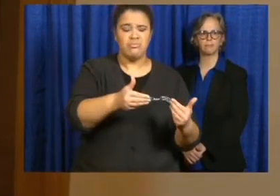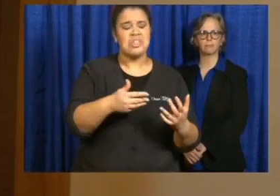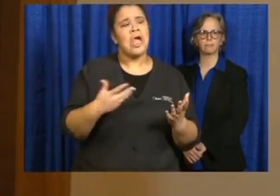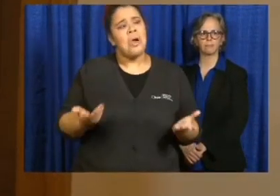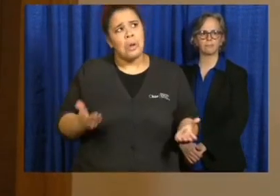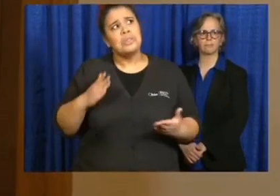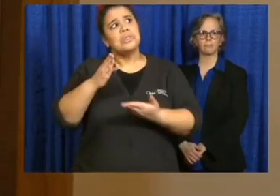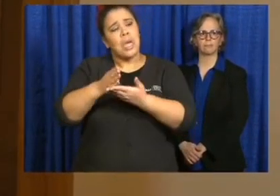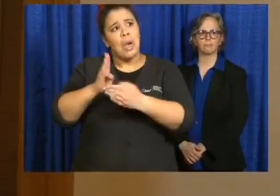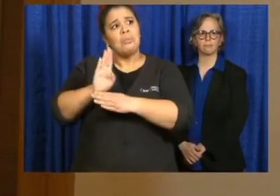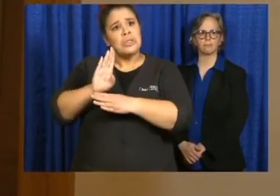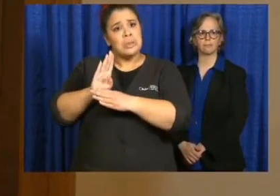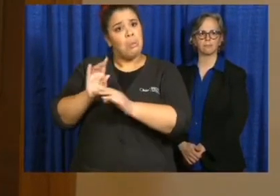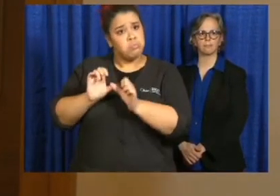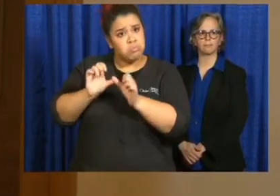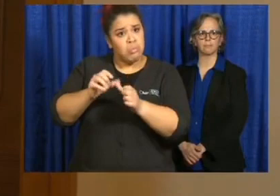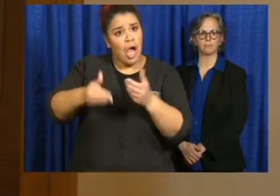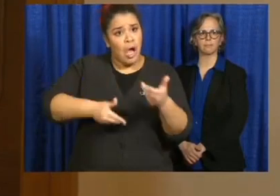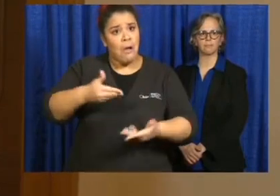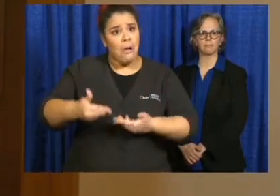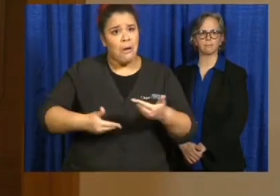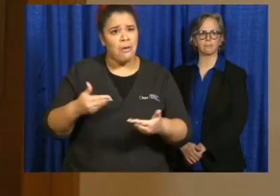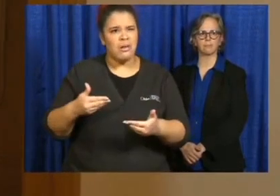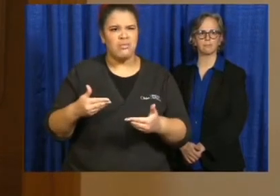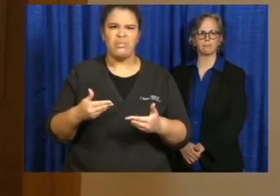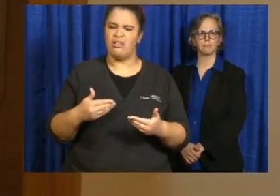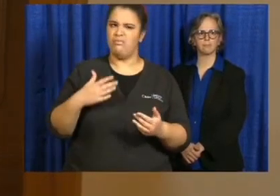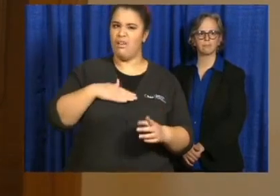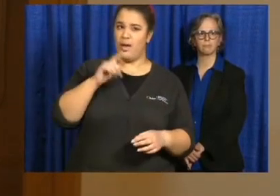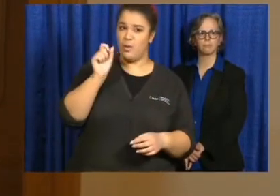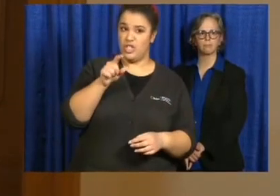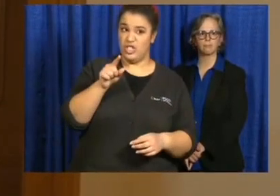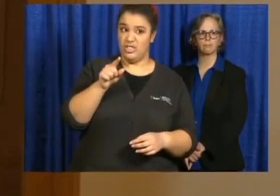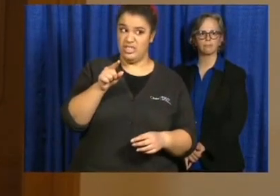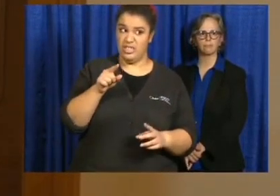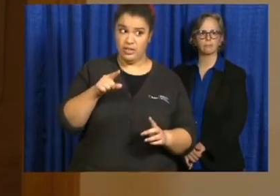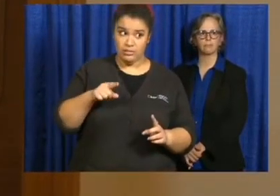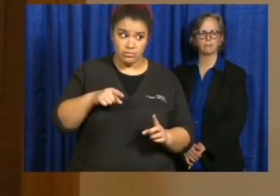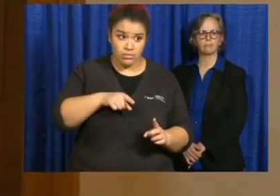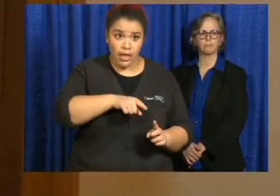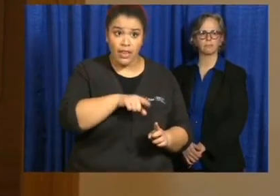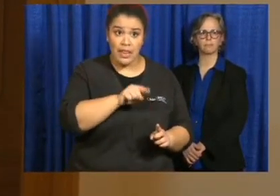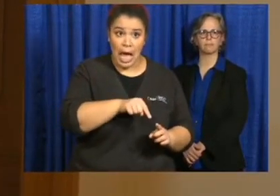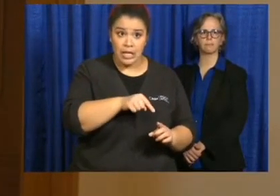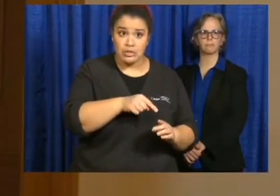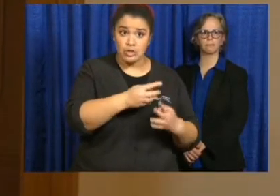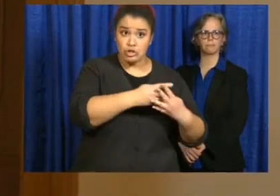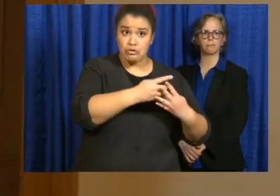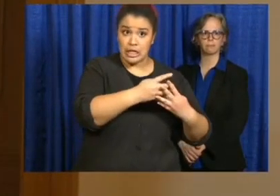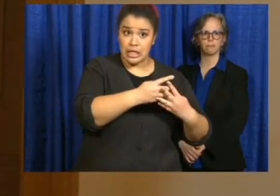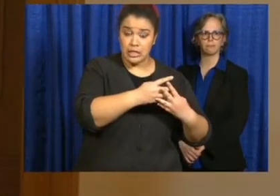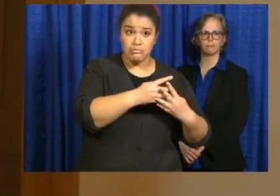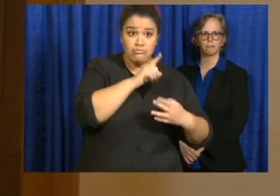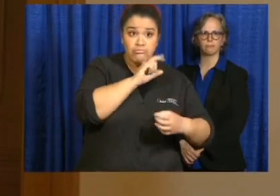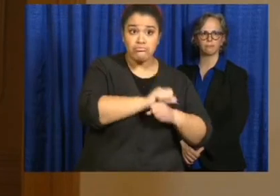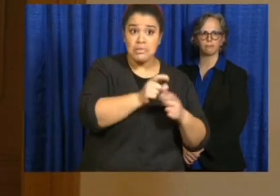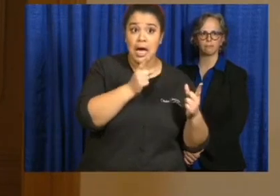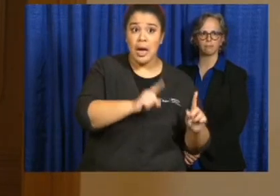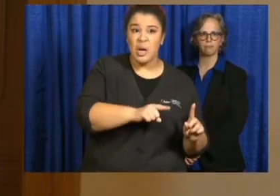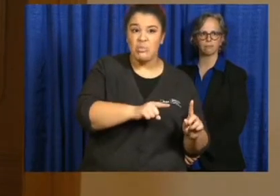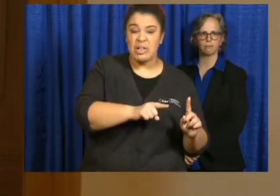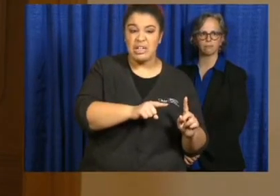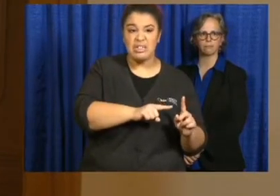now. And my question for you is, first of all, is that accurate? And secondly, is that sort